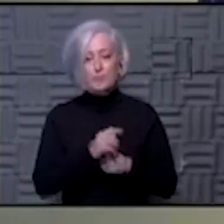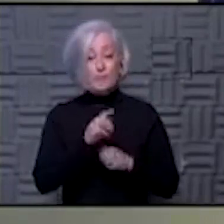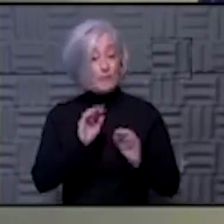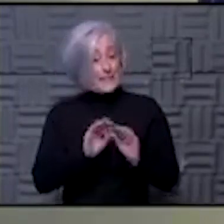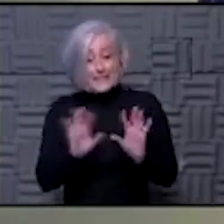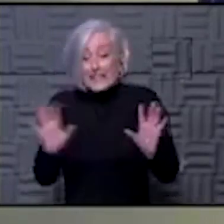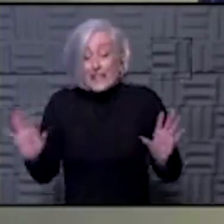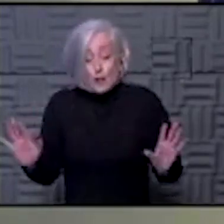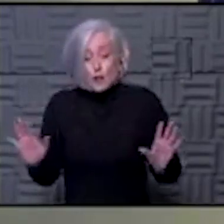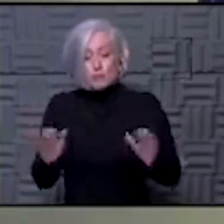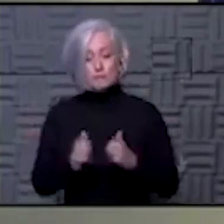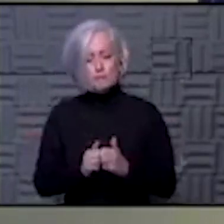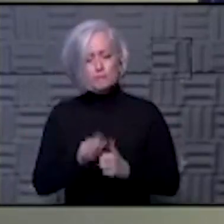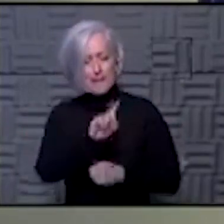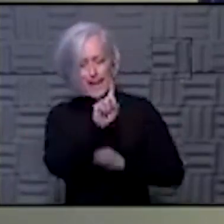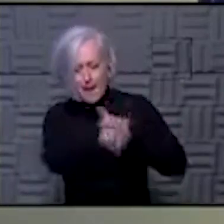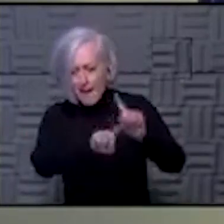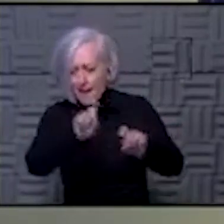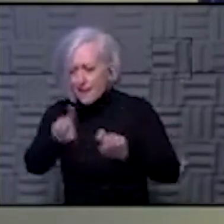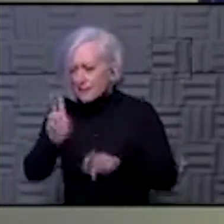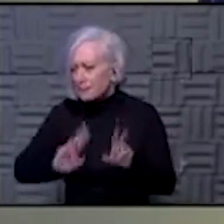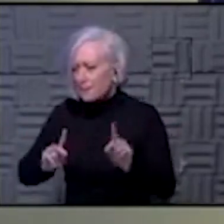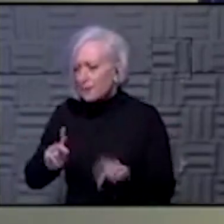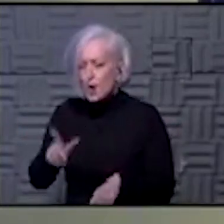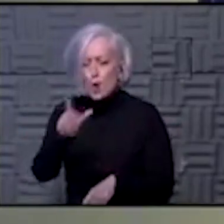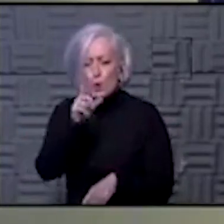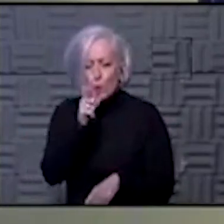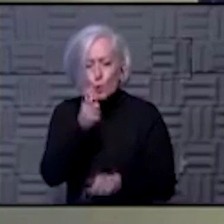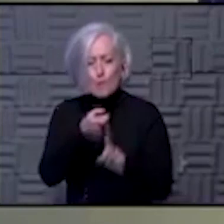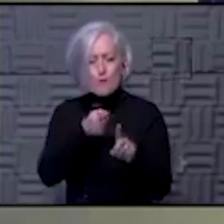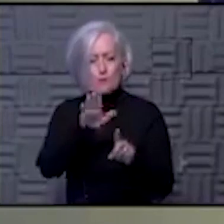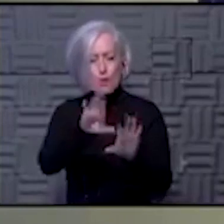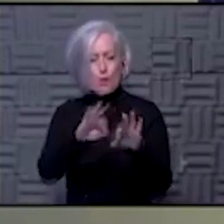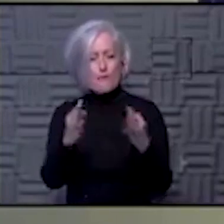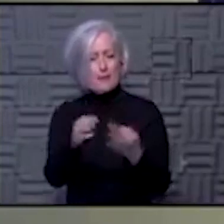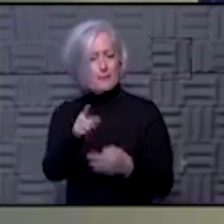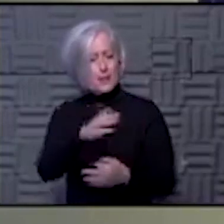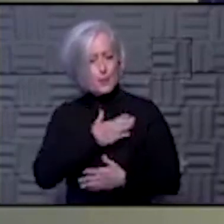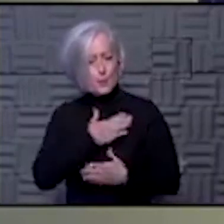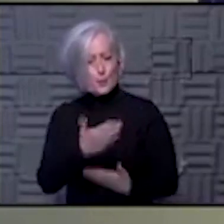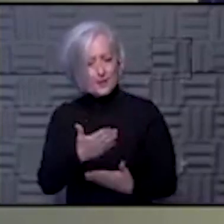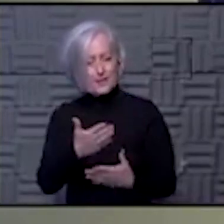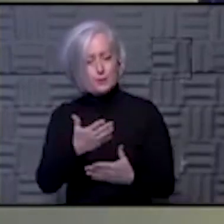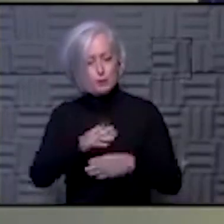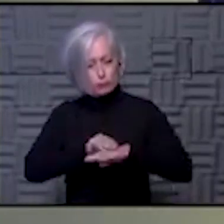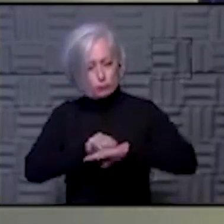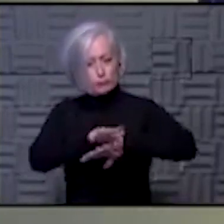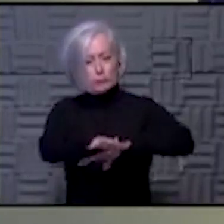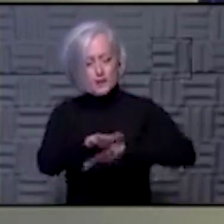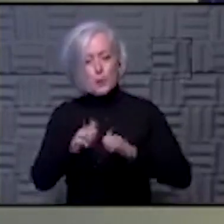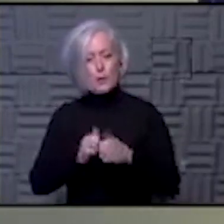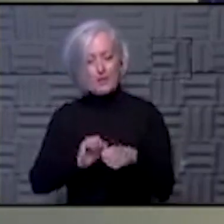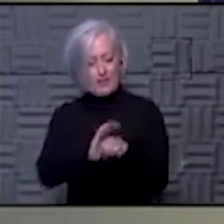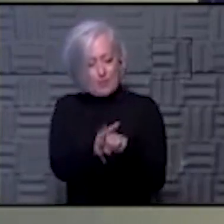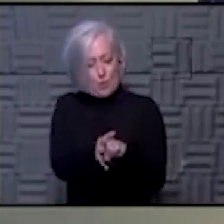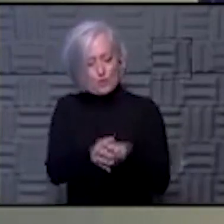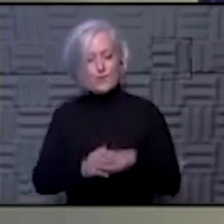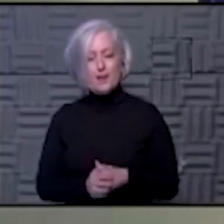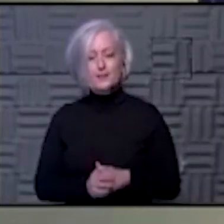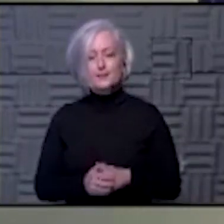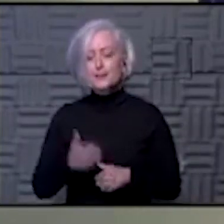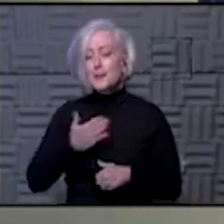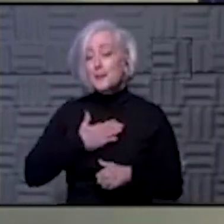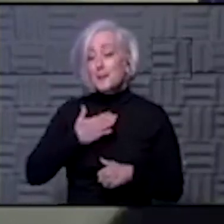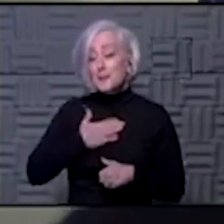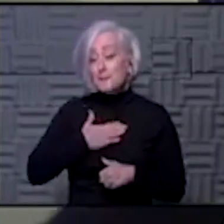asking people, just tell me, who among your loved ones are you willing to get the virus? So my motto for the holiday season is the